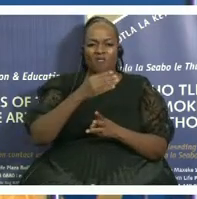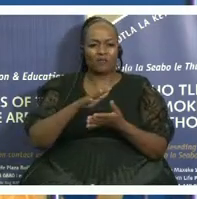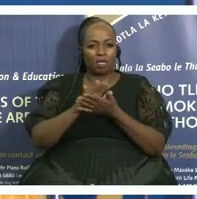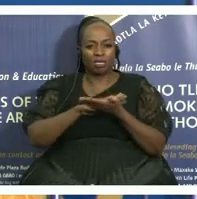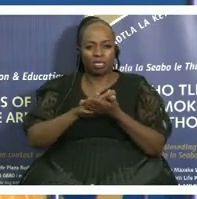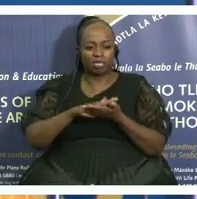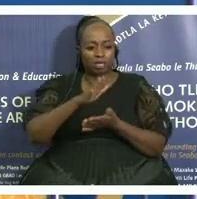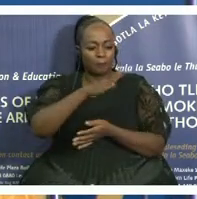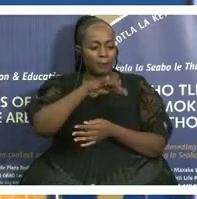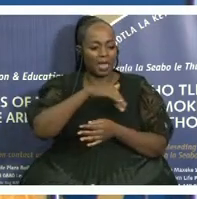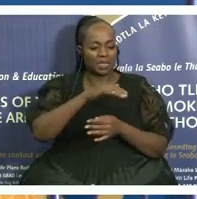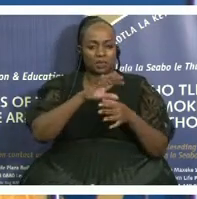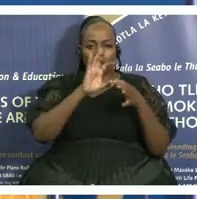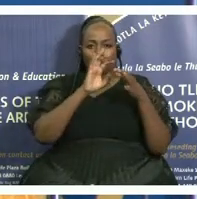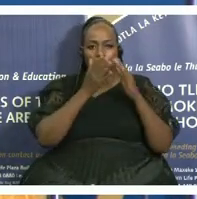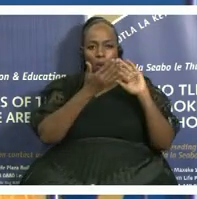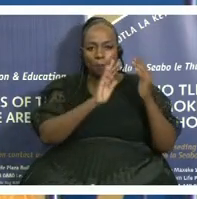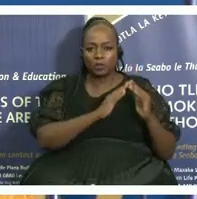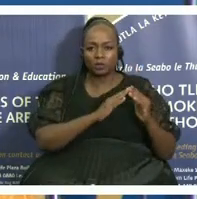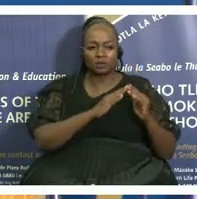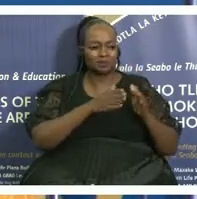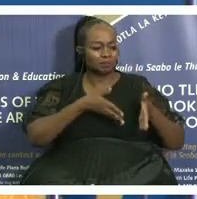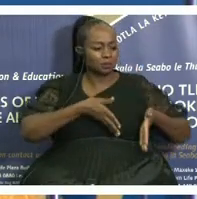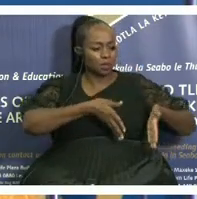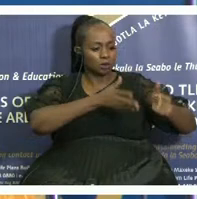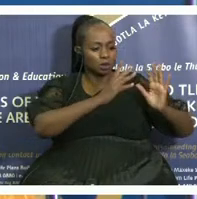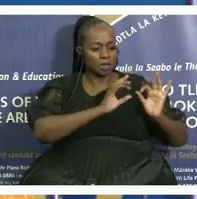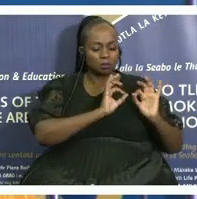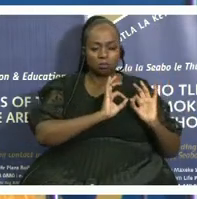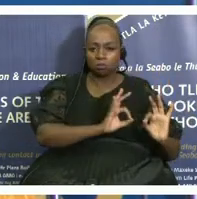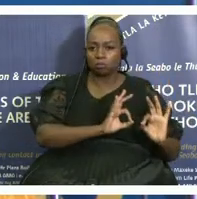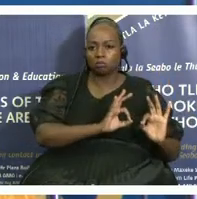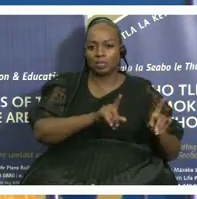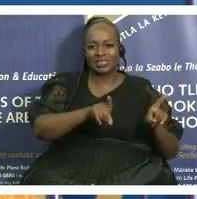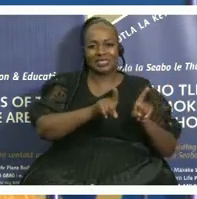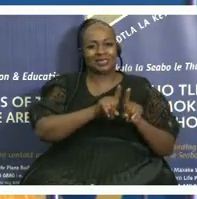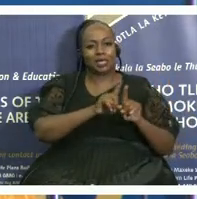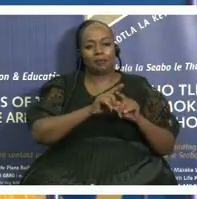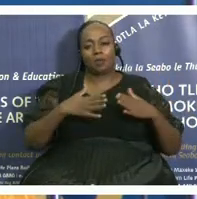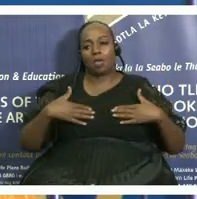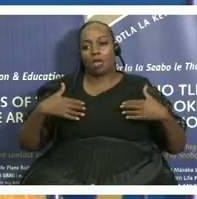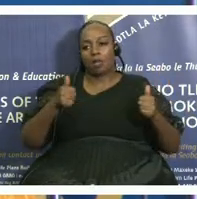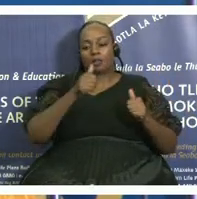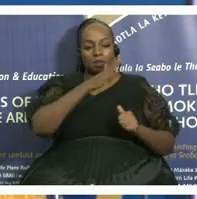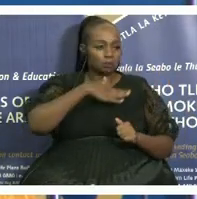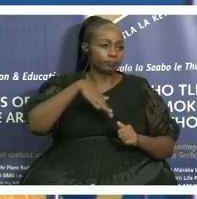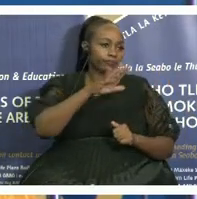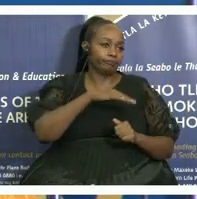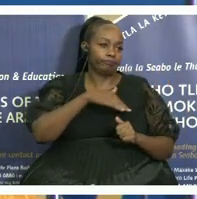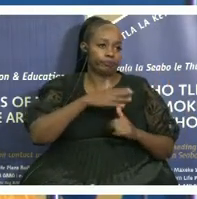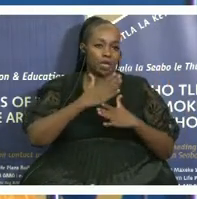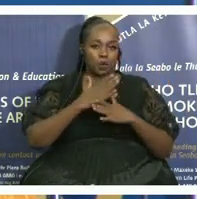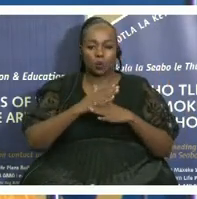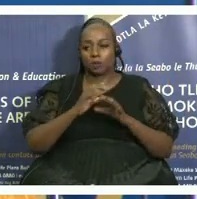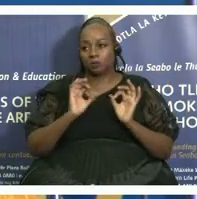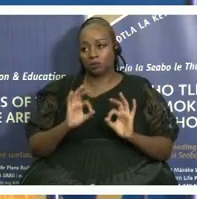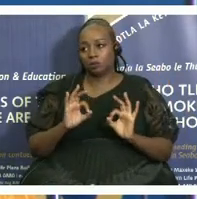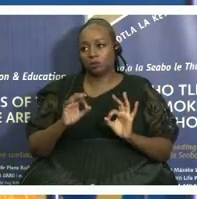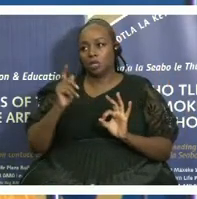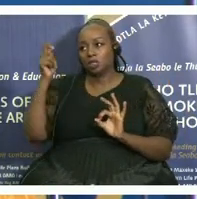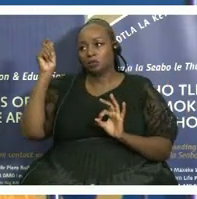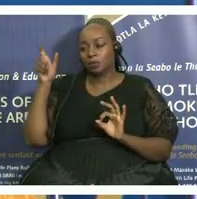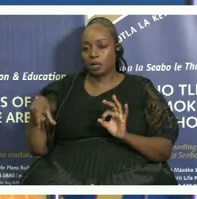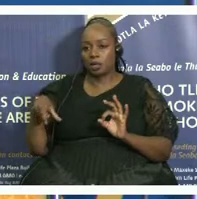well as the creation of an enabling environment for job creation. Madam Speaker, Kidula